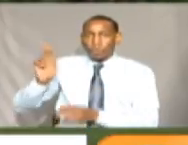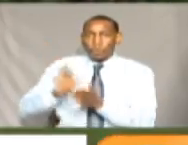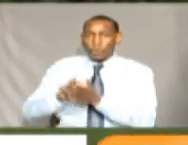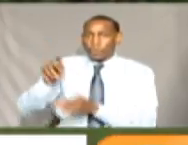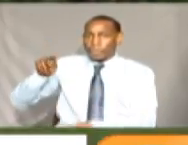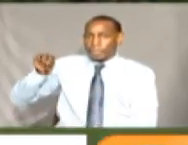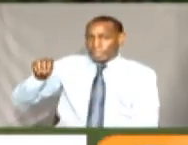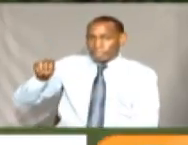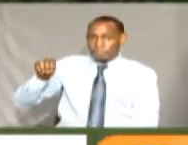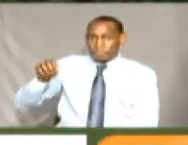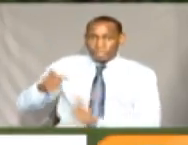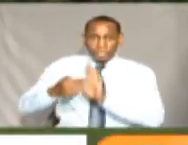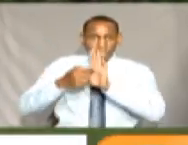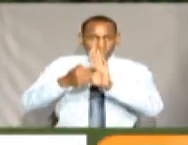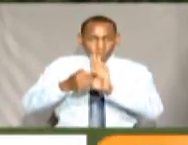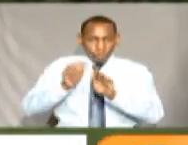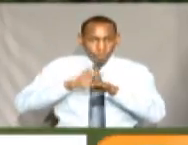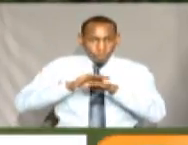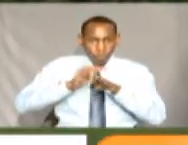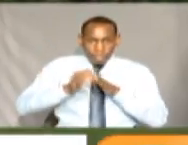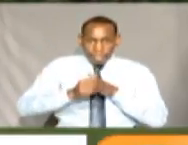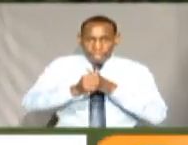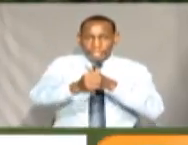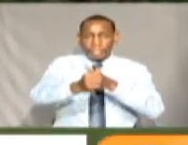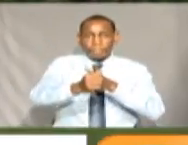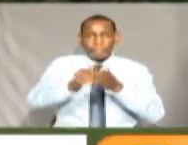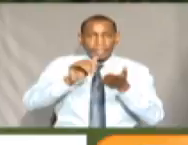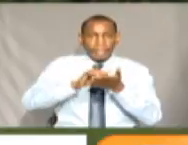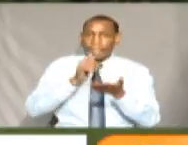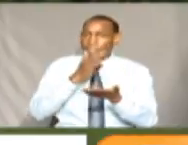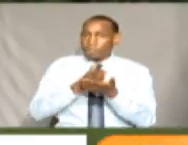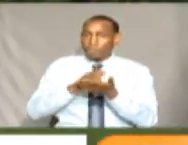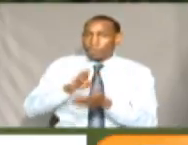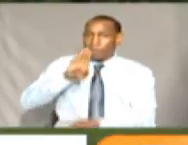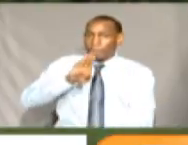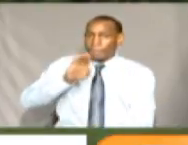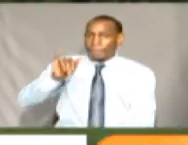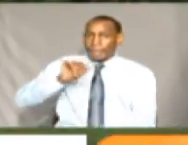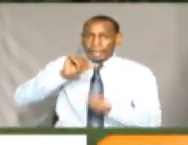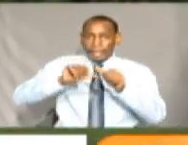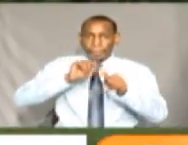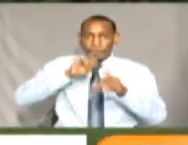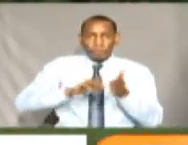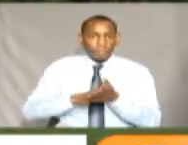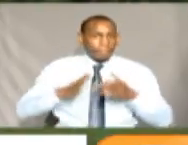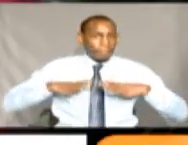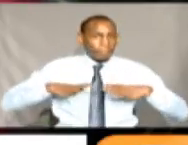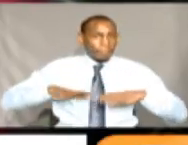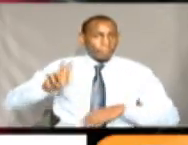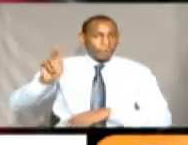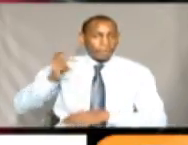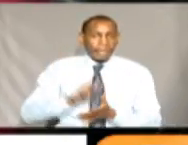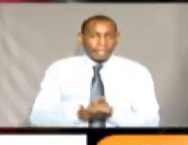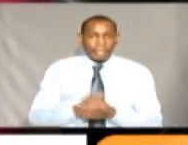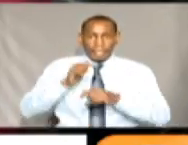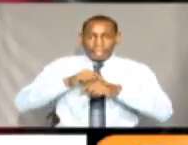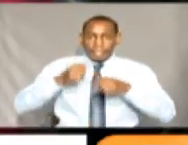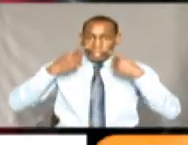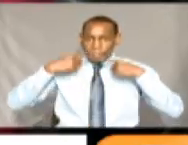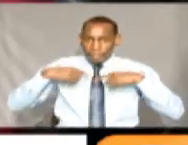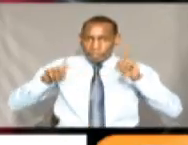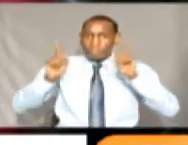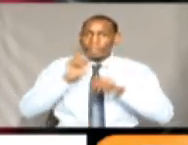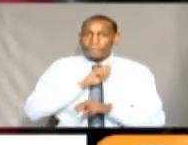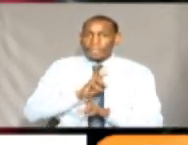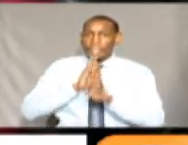and show statesmanship and leadership that indeed BBI is about the people of Kenya. When announcing the completion